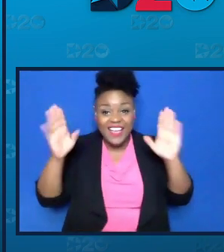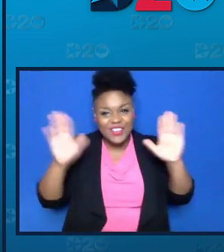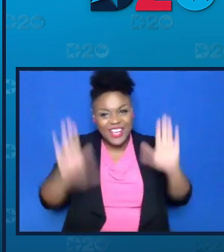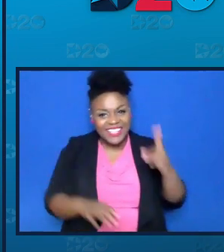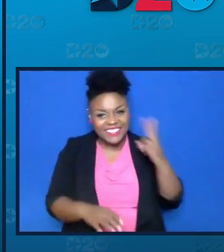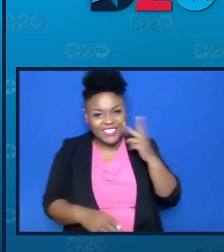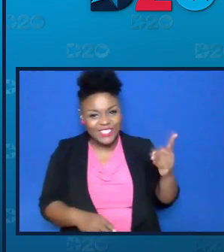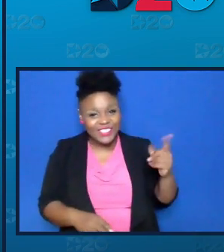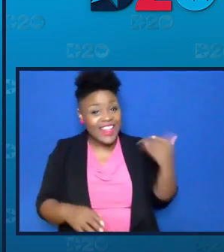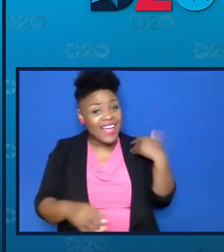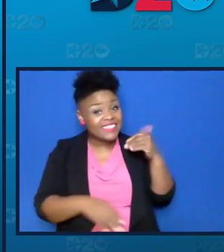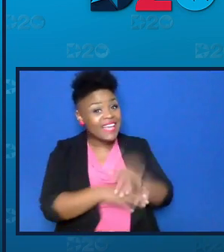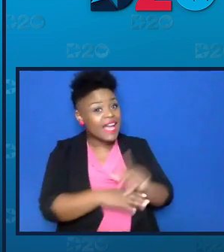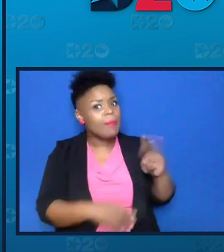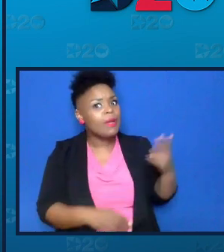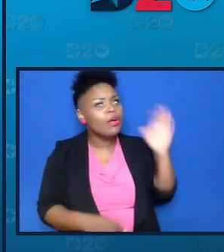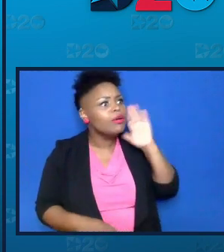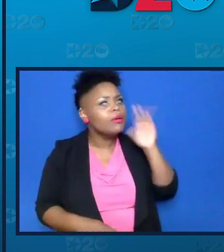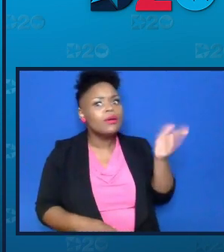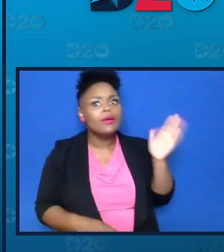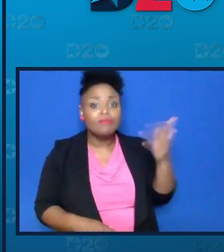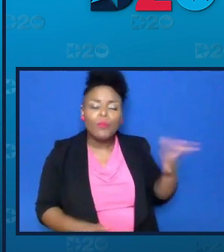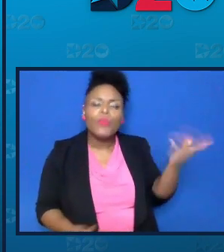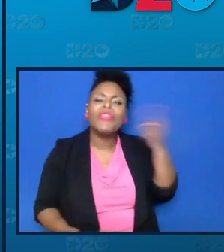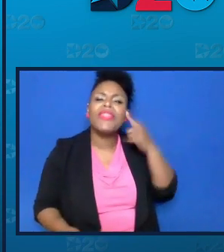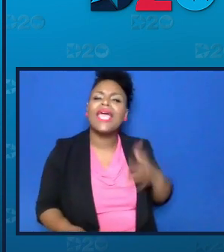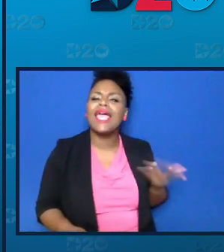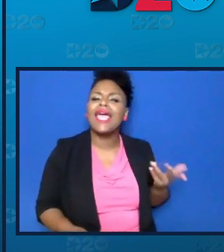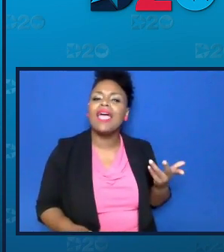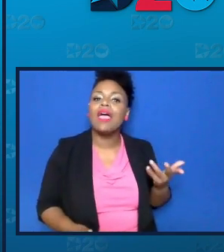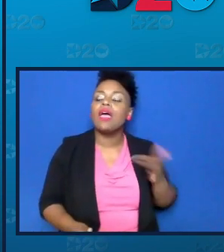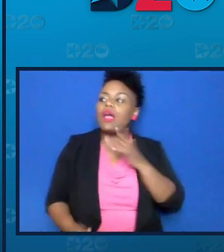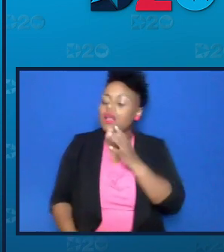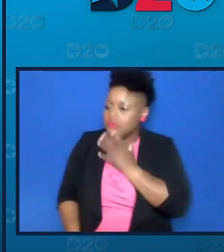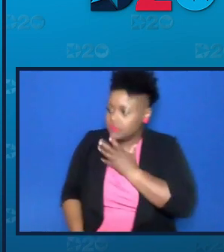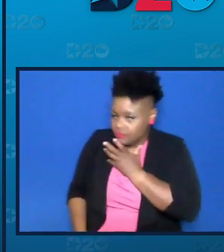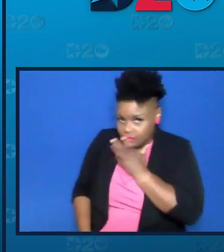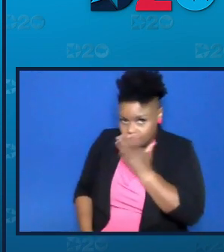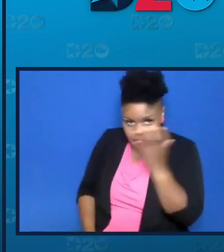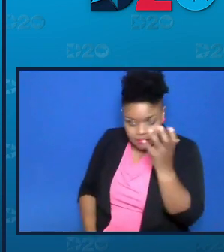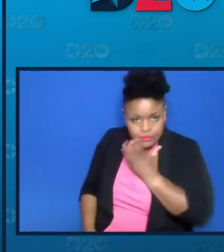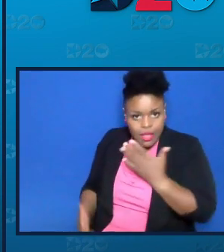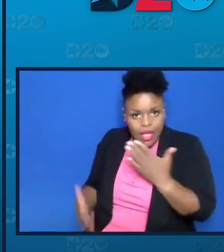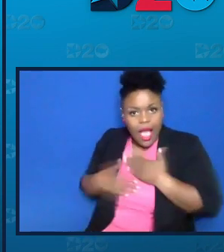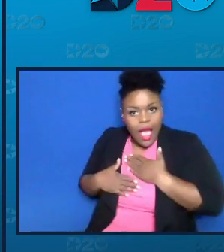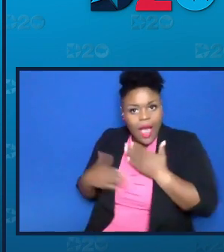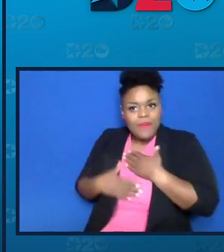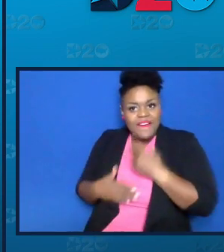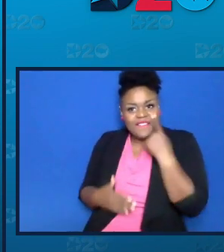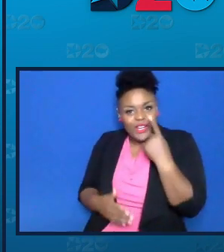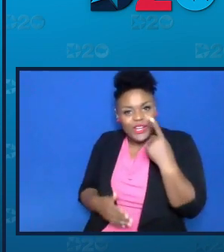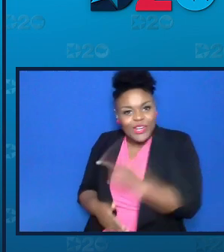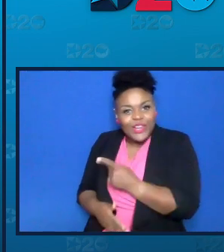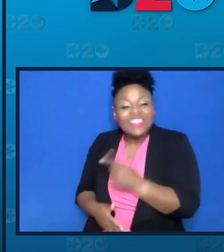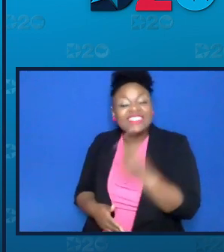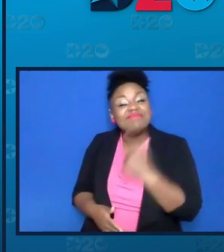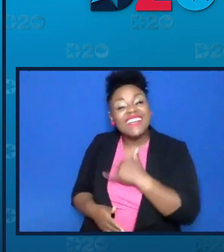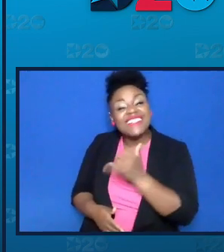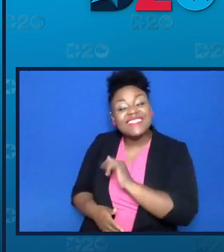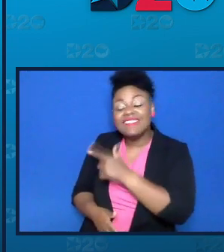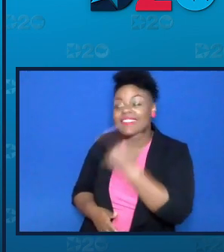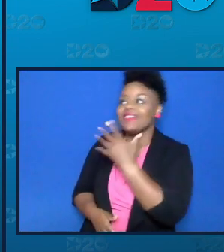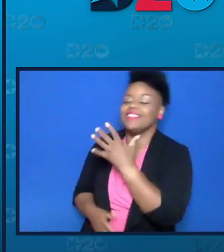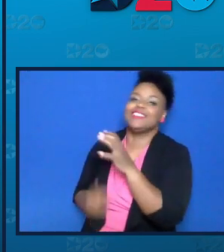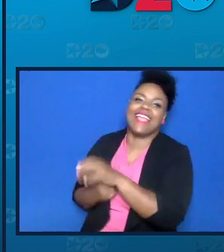last night? It was tremendous. I was so happy for her. I know, me too. She was fabulous. I cannot wait to see